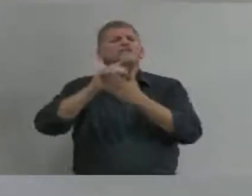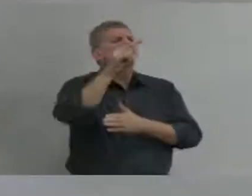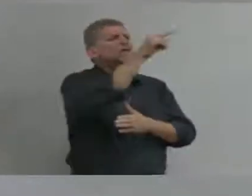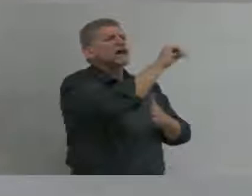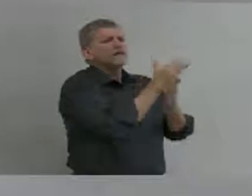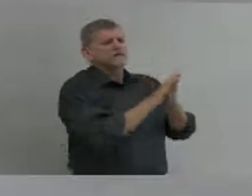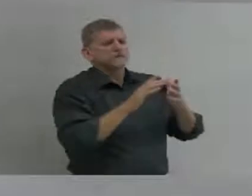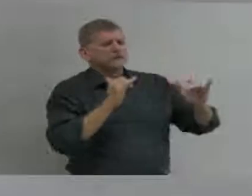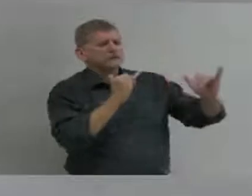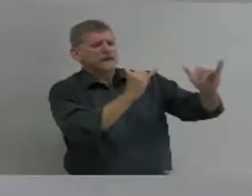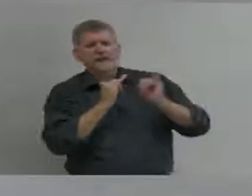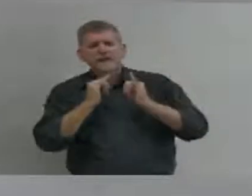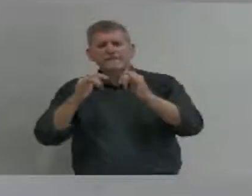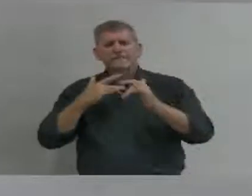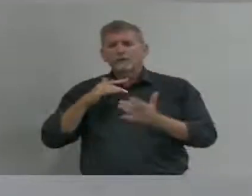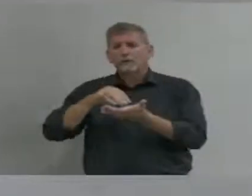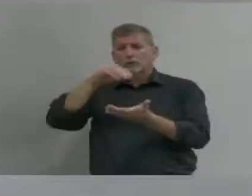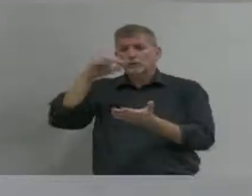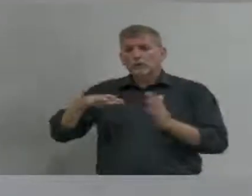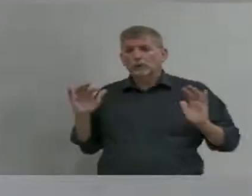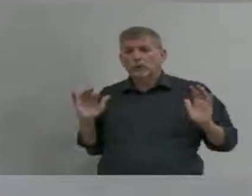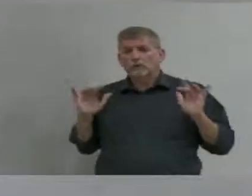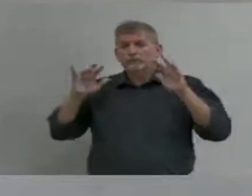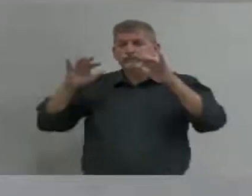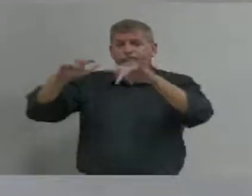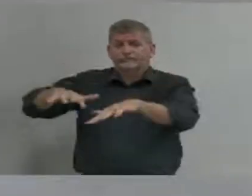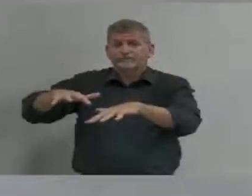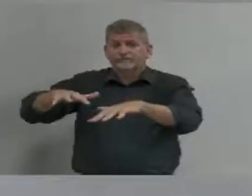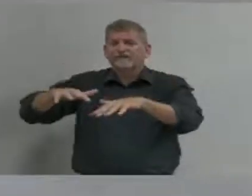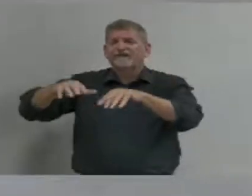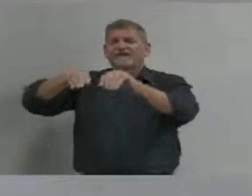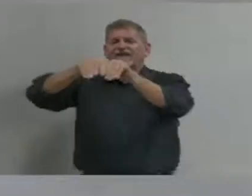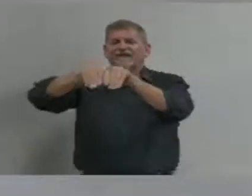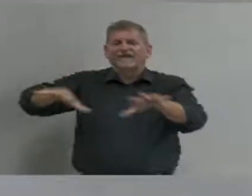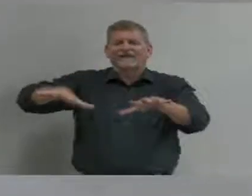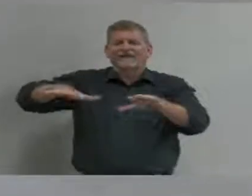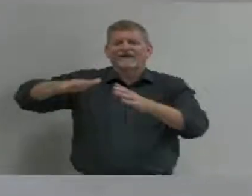the college becomes sort of the epicenter for